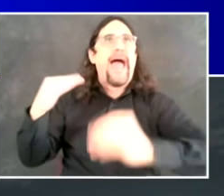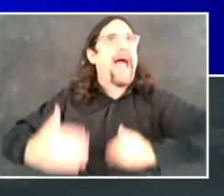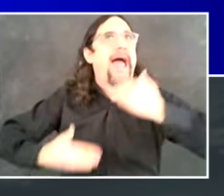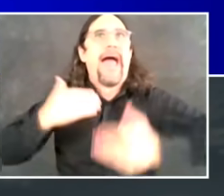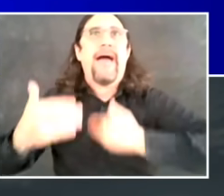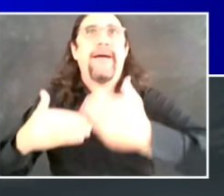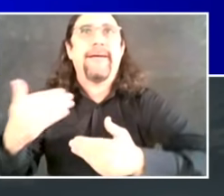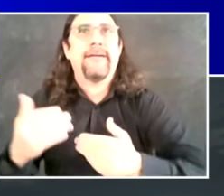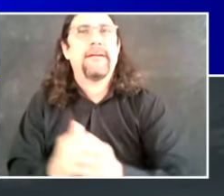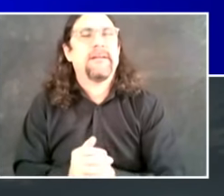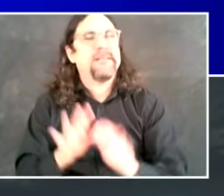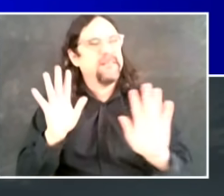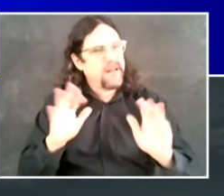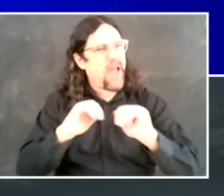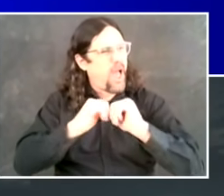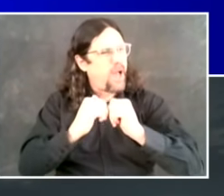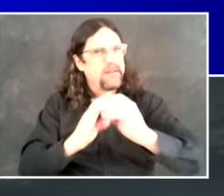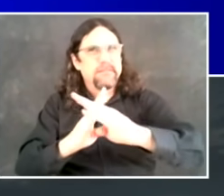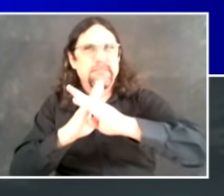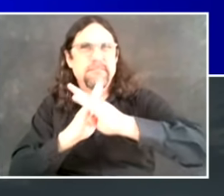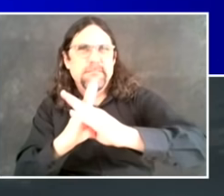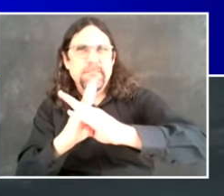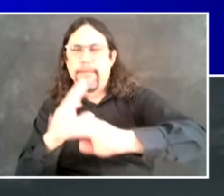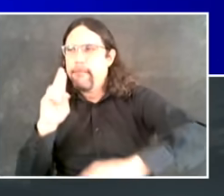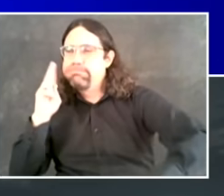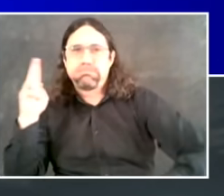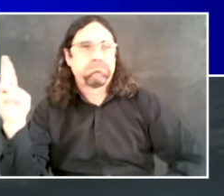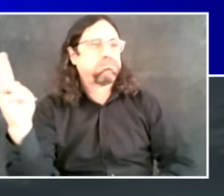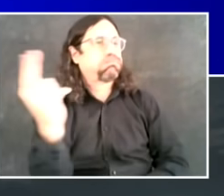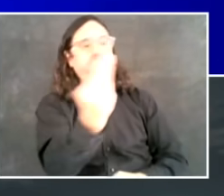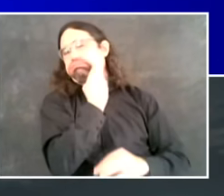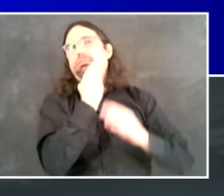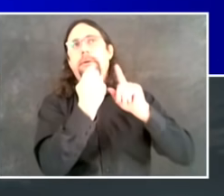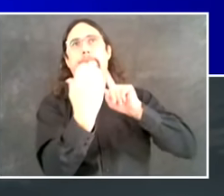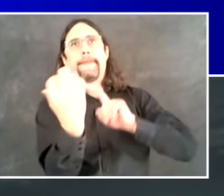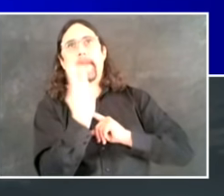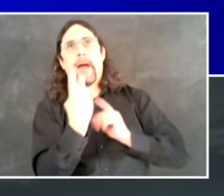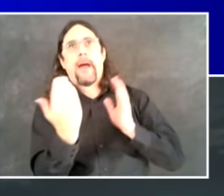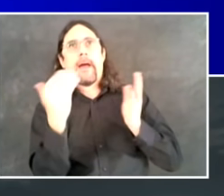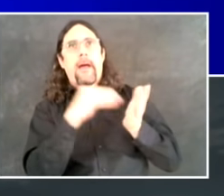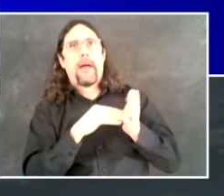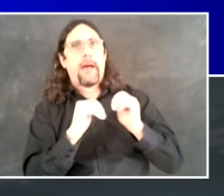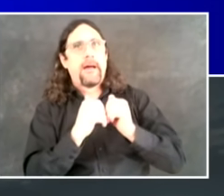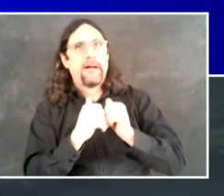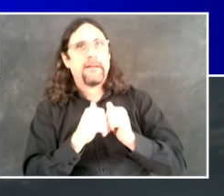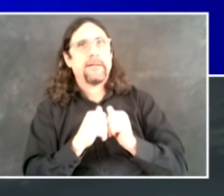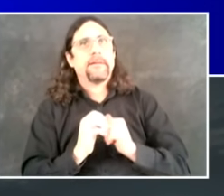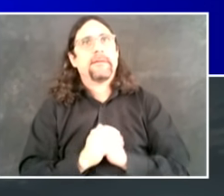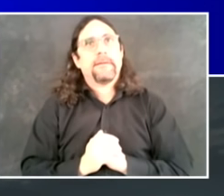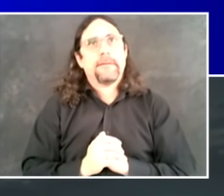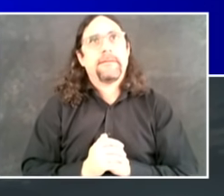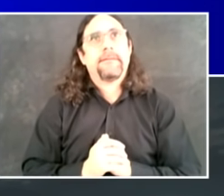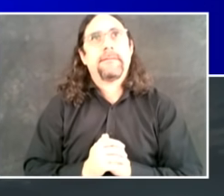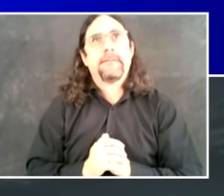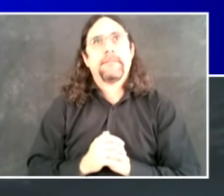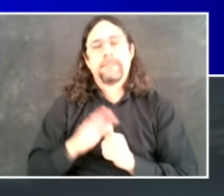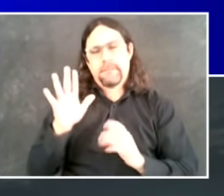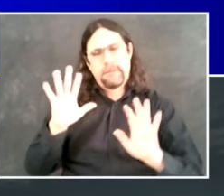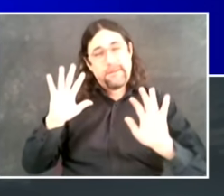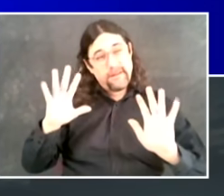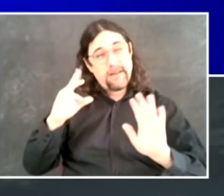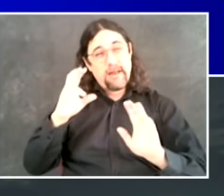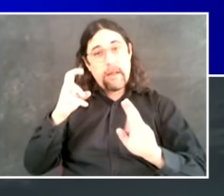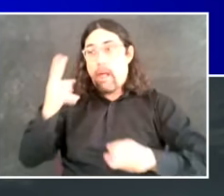understand that the restrictions in place are working, and that they only get relaxed carefully and slowly. There's